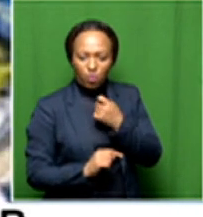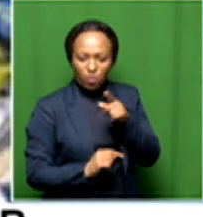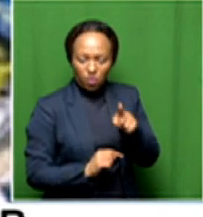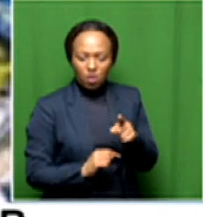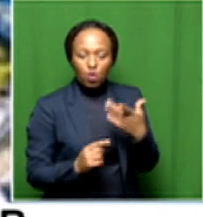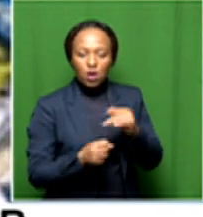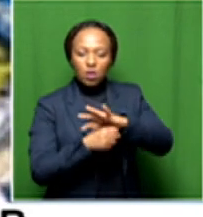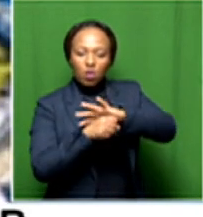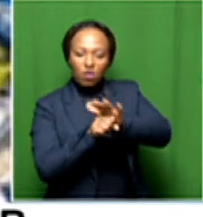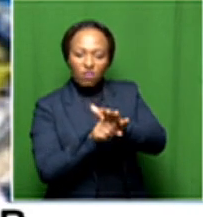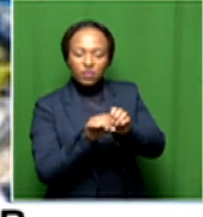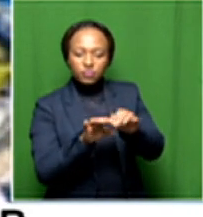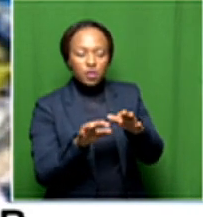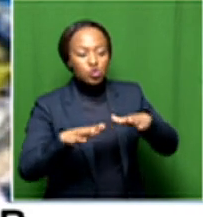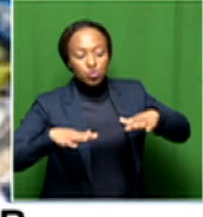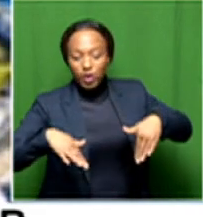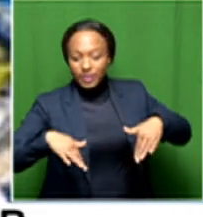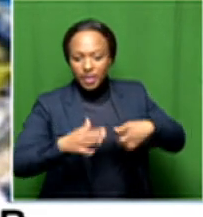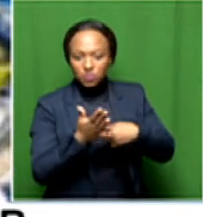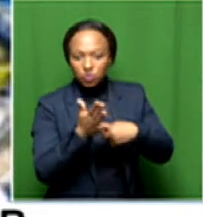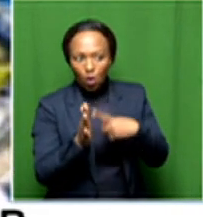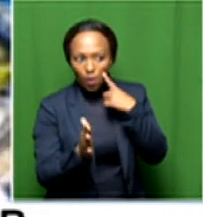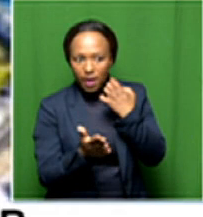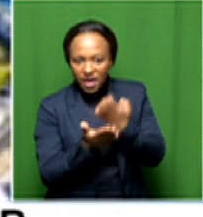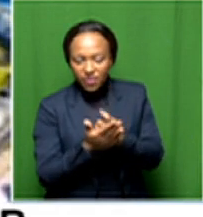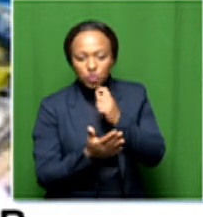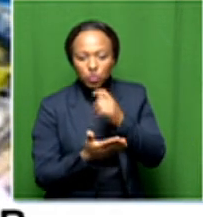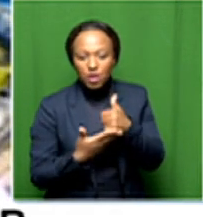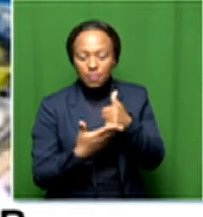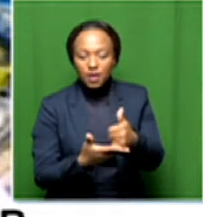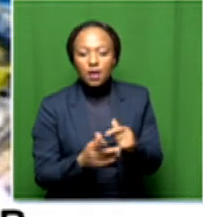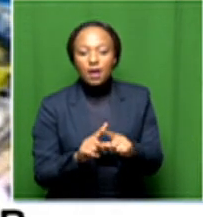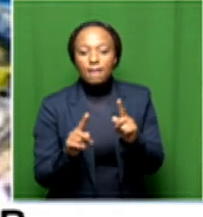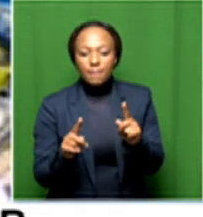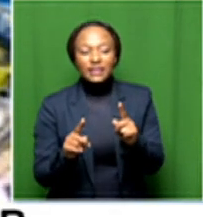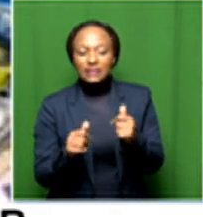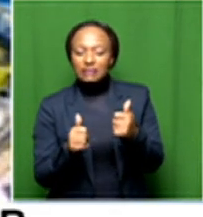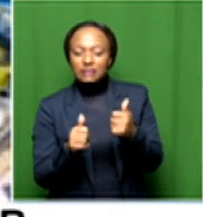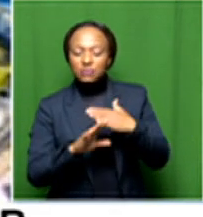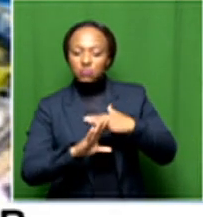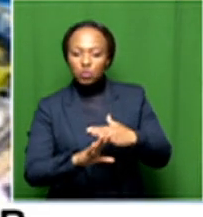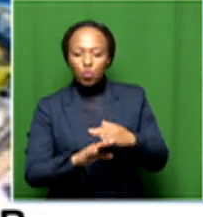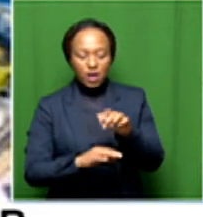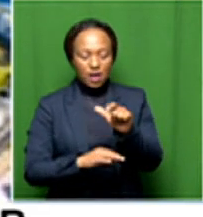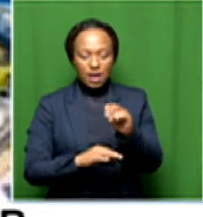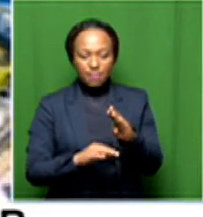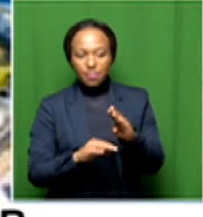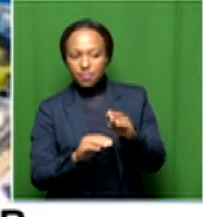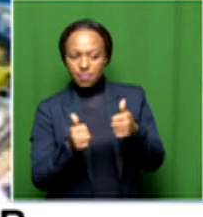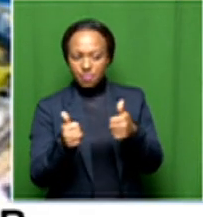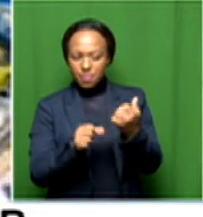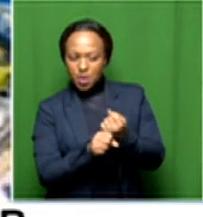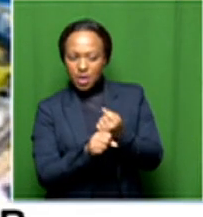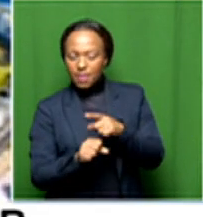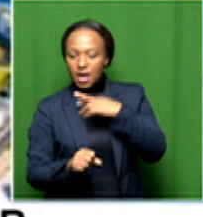in COVID-19 is as yet unproven, although it seems to be potent against the virus in a laboratory setting. Whether it actually